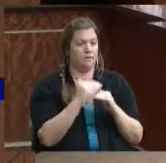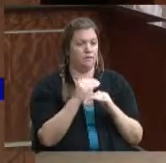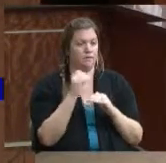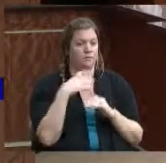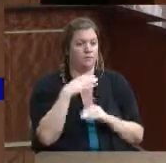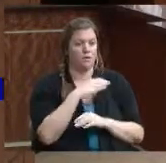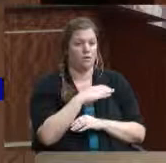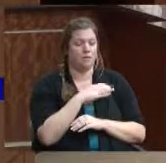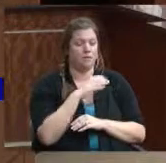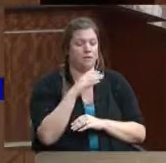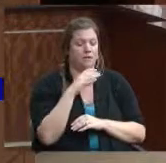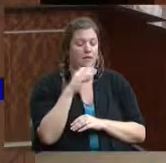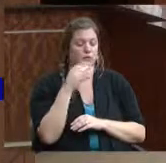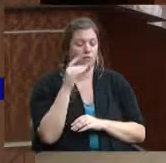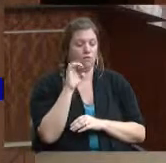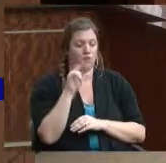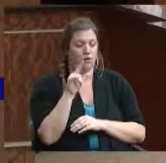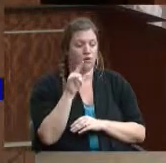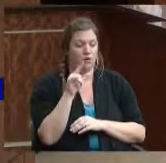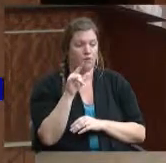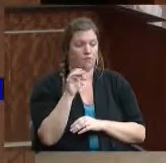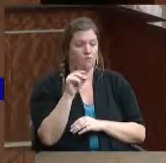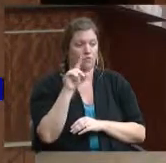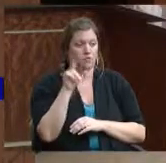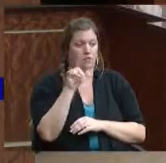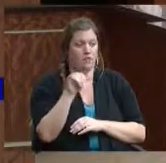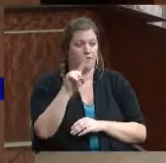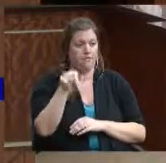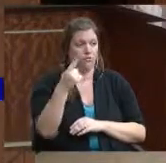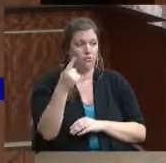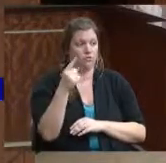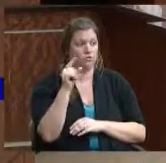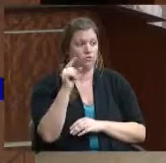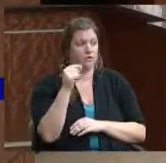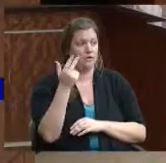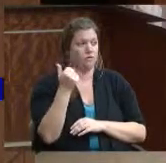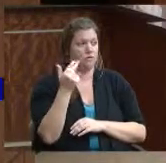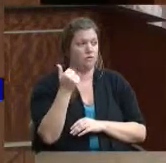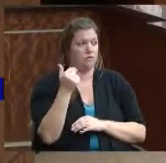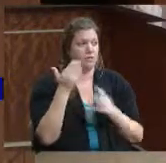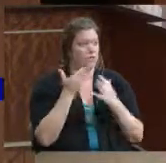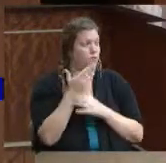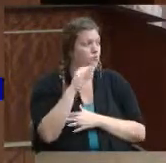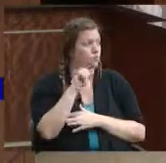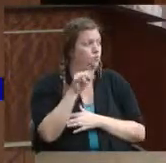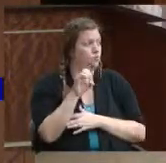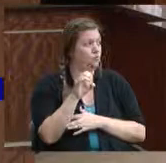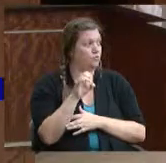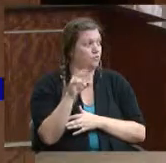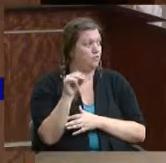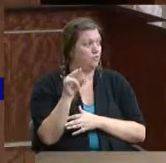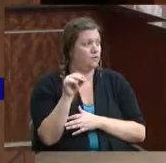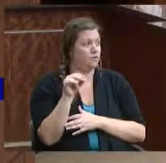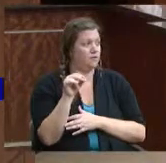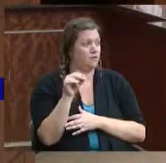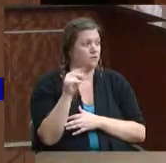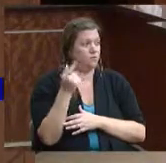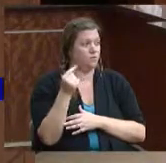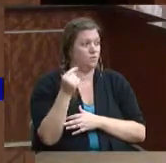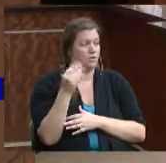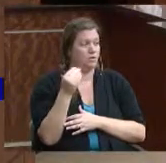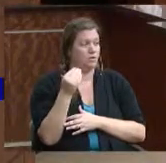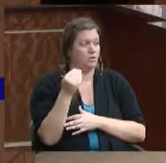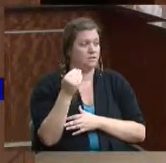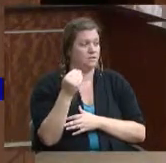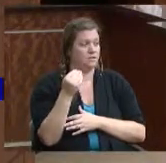of Laurel, Maryland for the fiscal year July 1, 2013 through June 30,